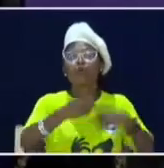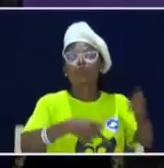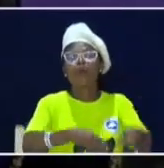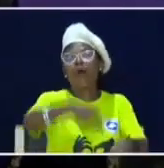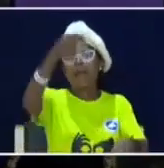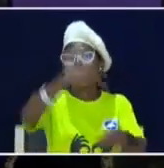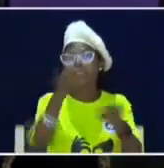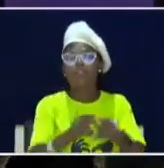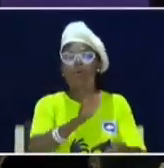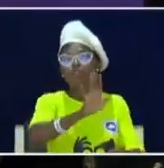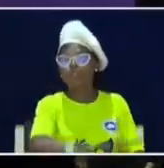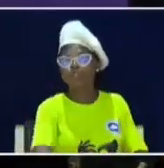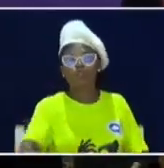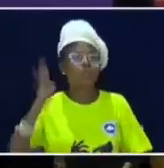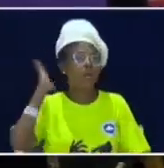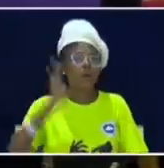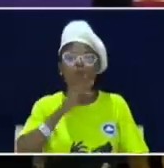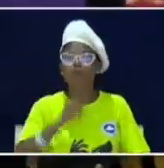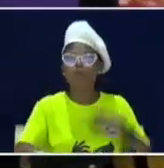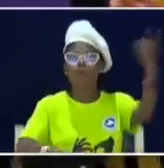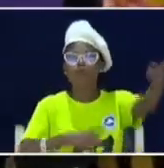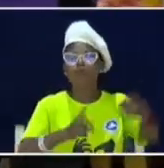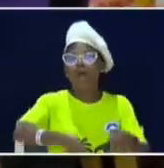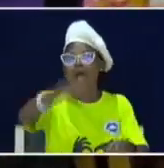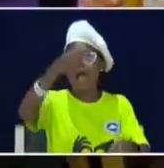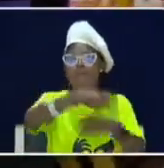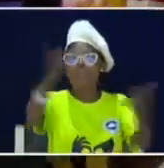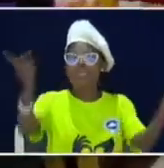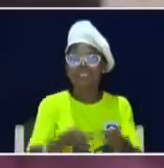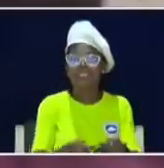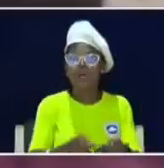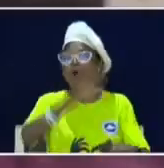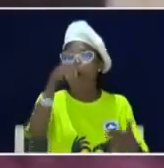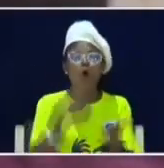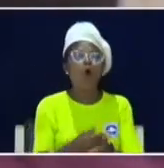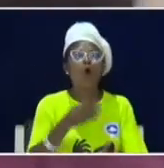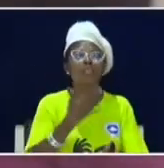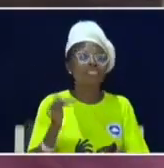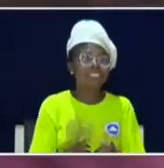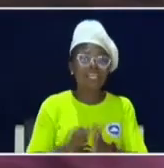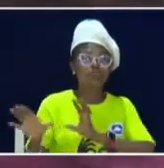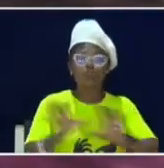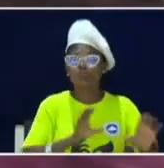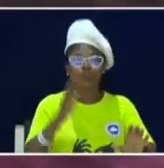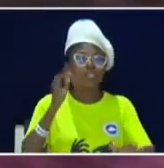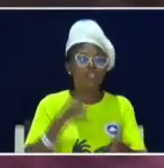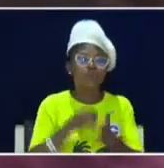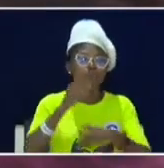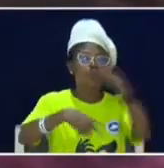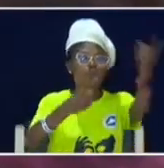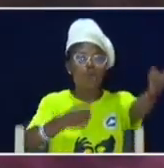into high places. All you lay your hands to do into high places. Lift up your hands and say yes.